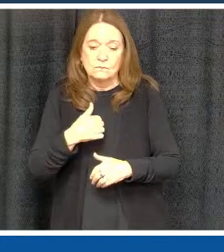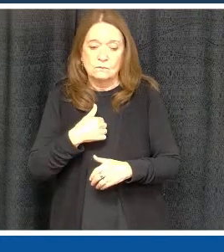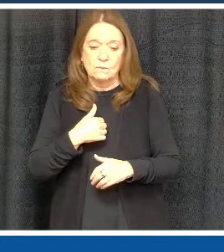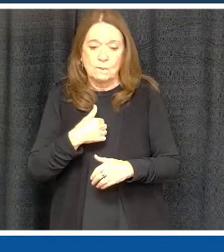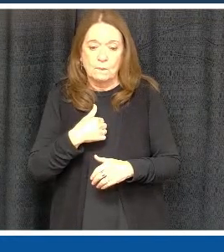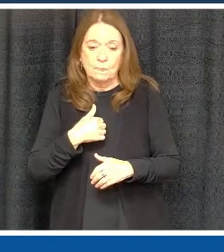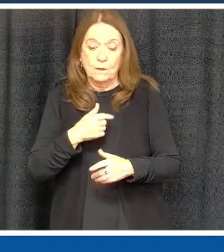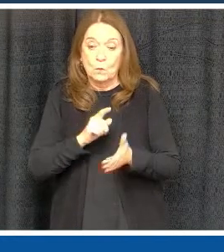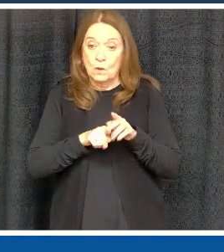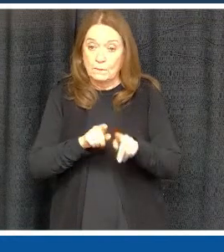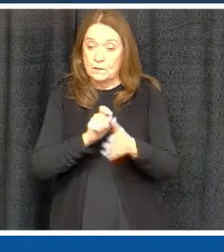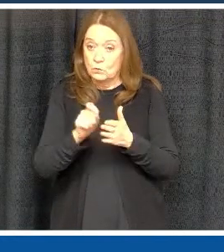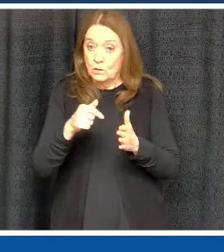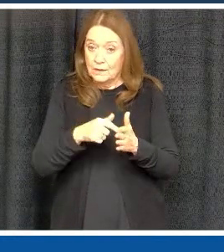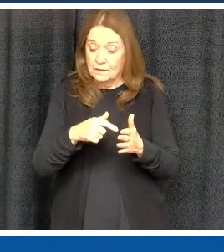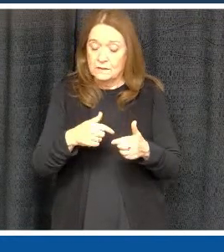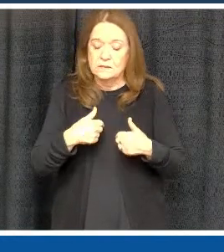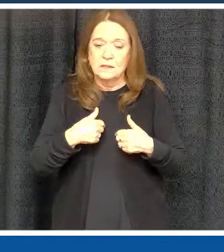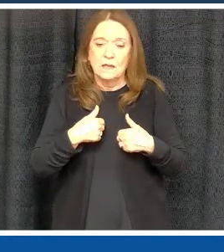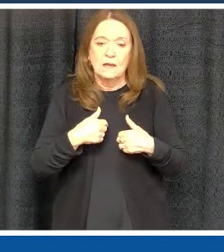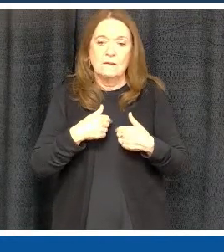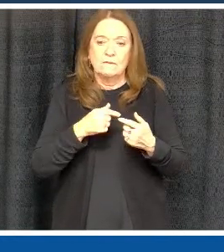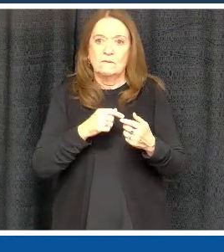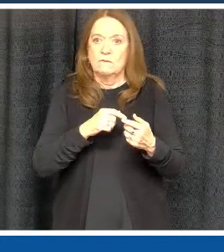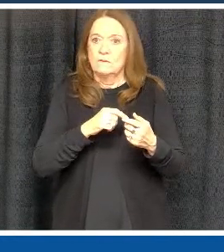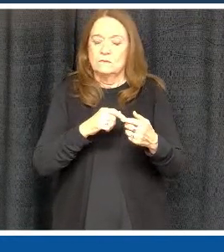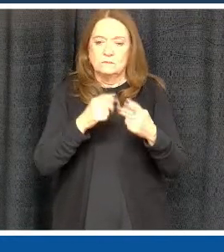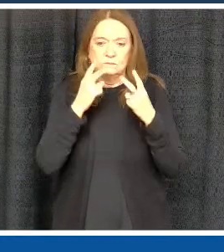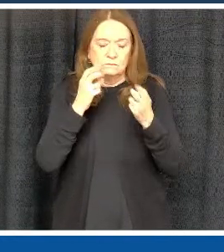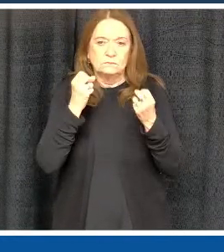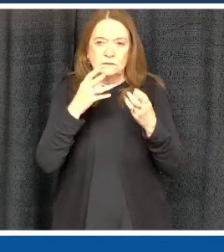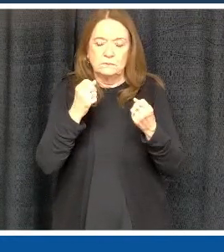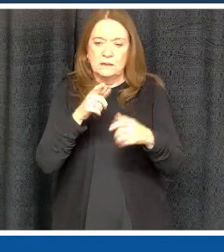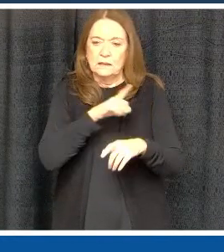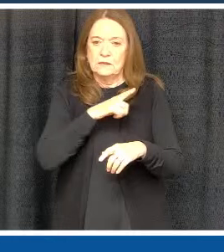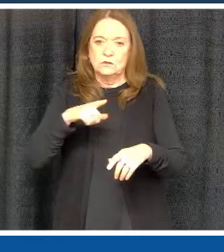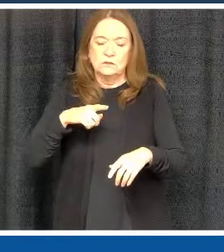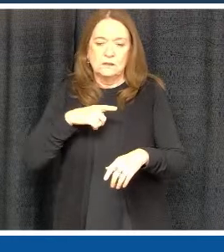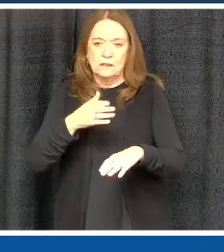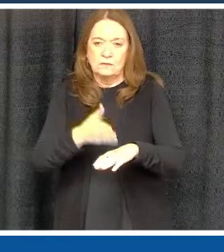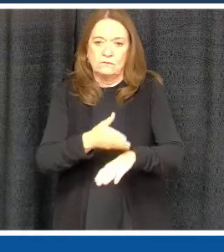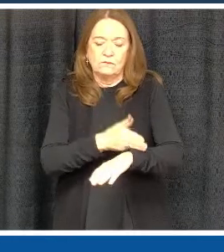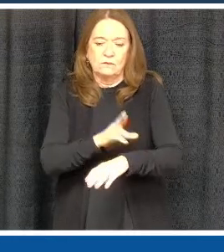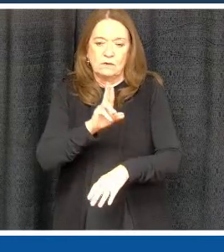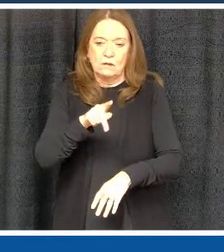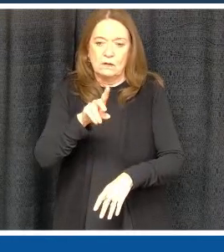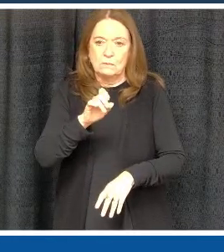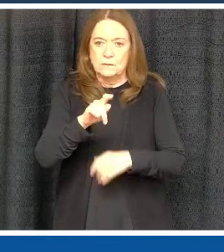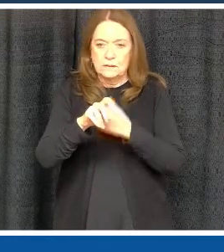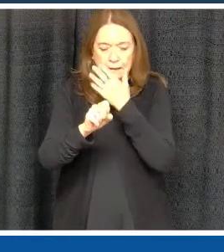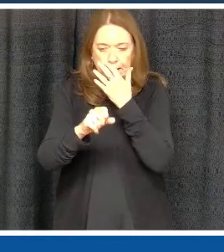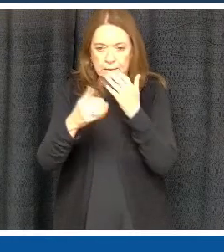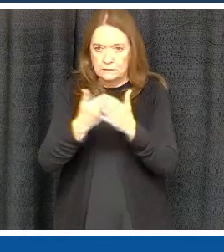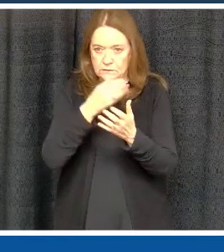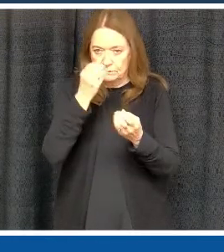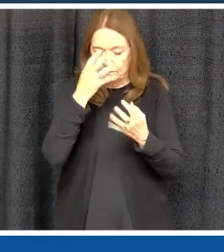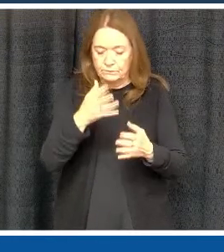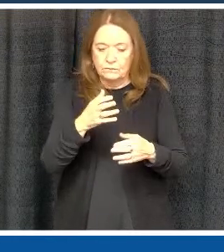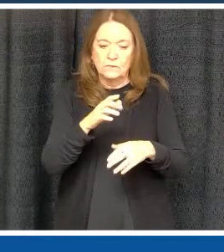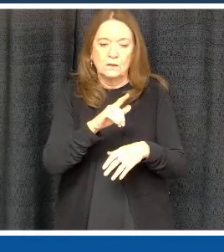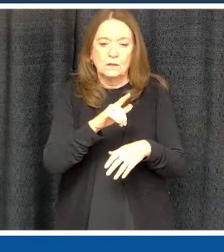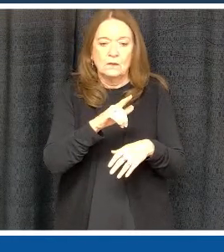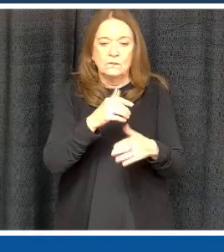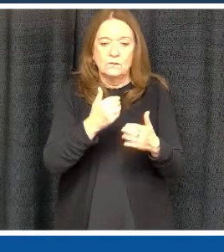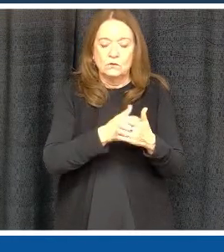While I've been writing this, I've encountered numerous legislative updates, as well as such as the U.S. Access